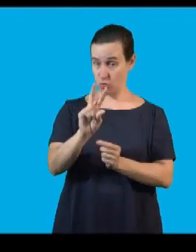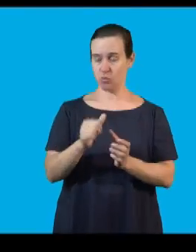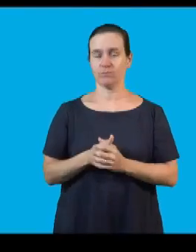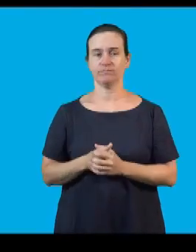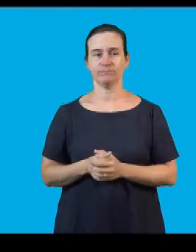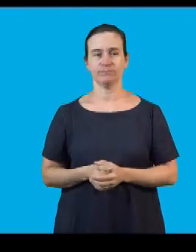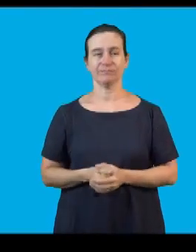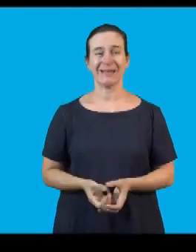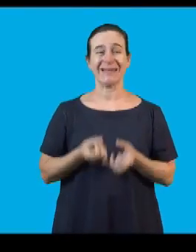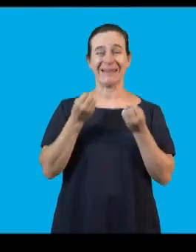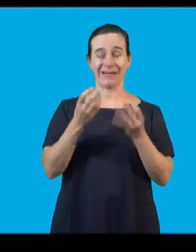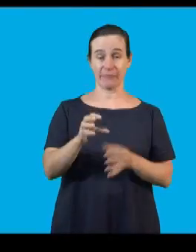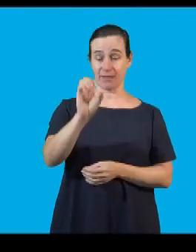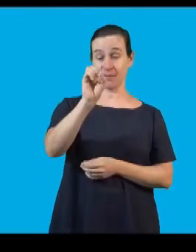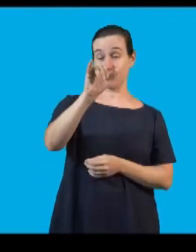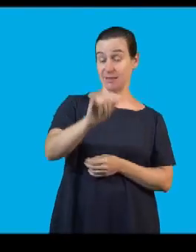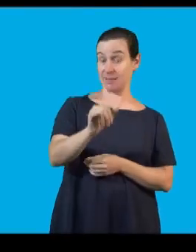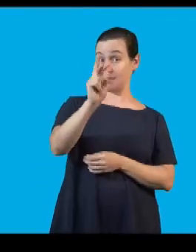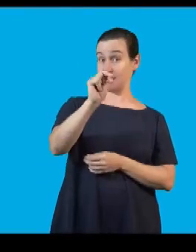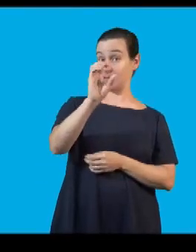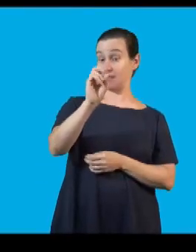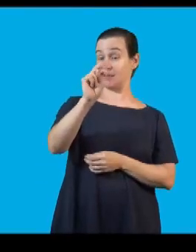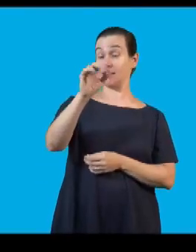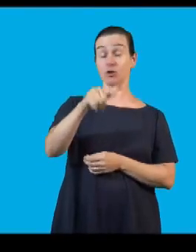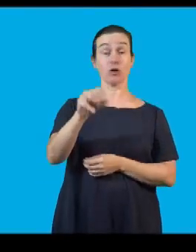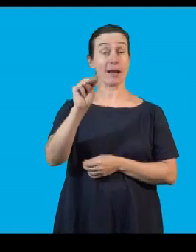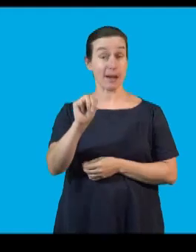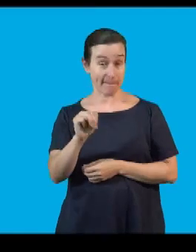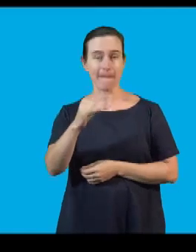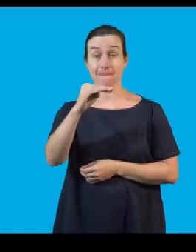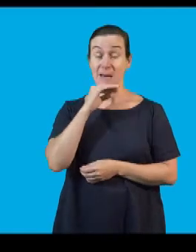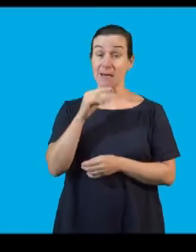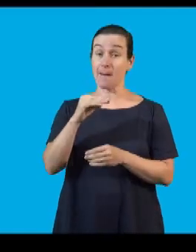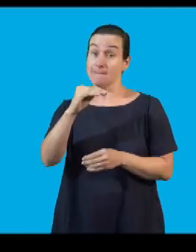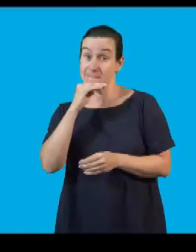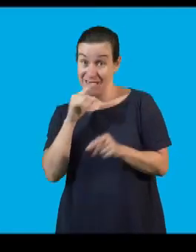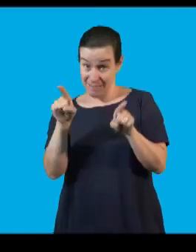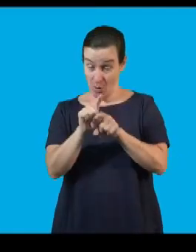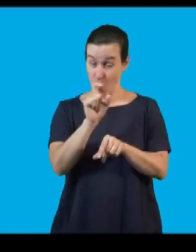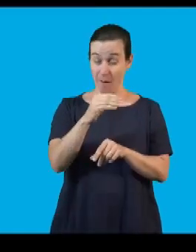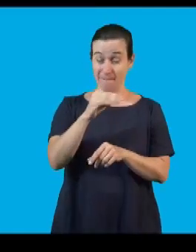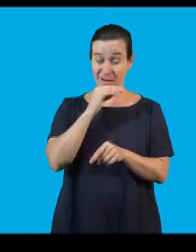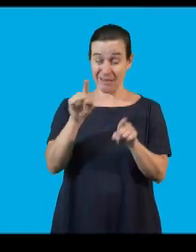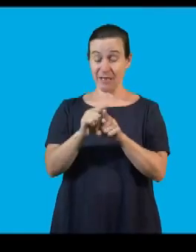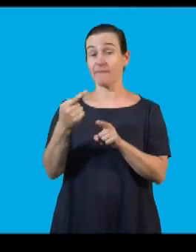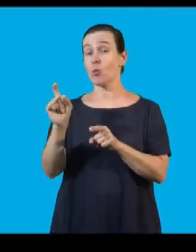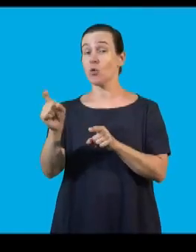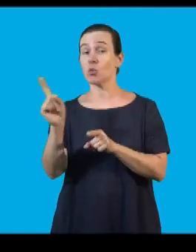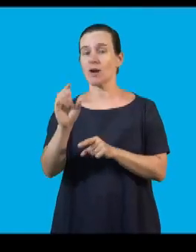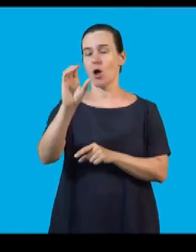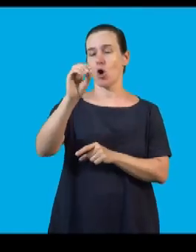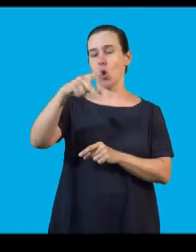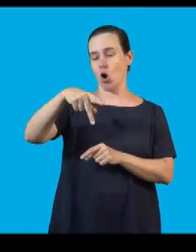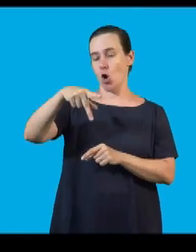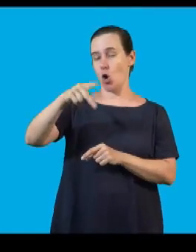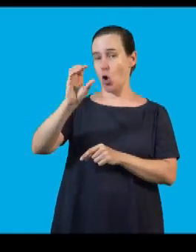2. Give a synonym for the word opponent, all right? So remember, we always have to locate